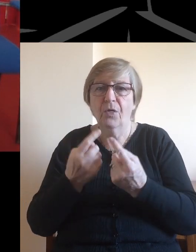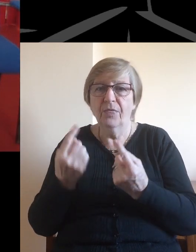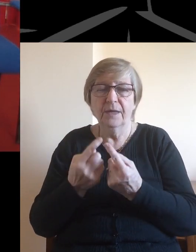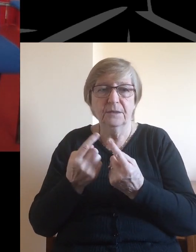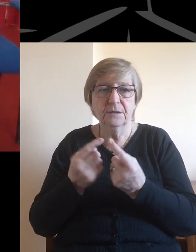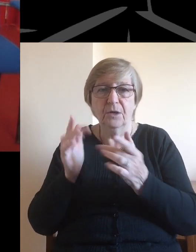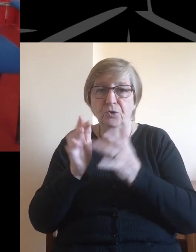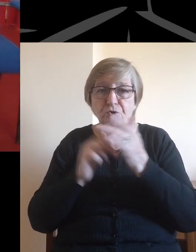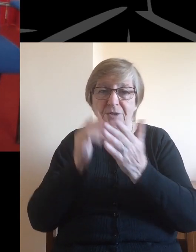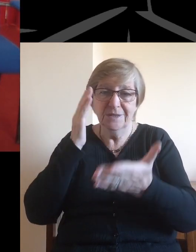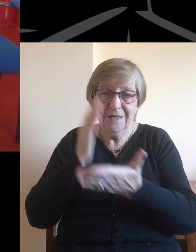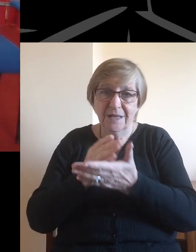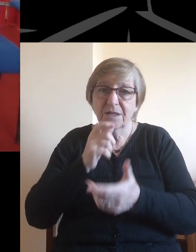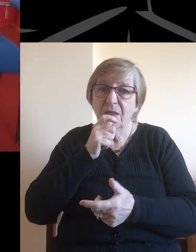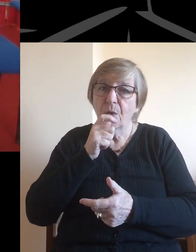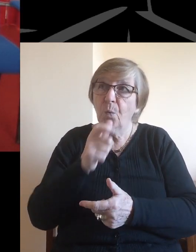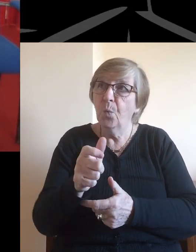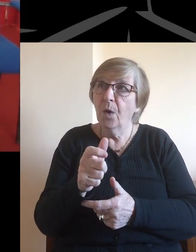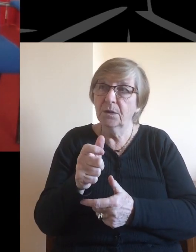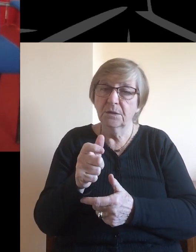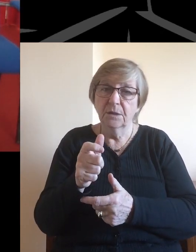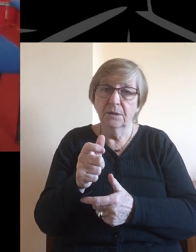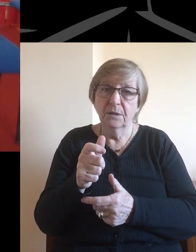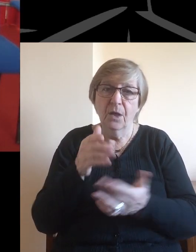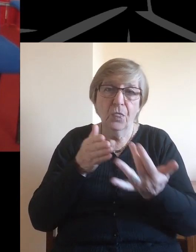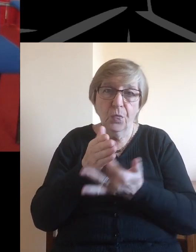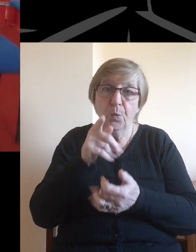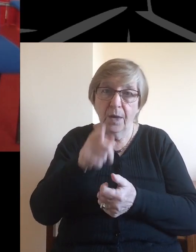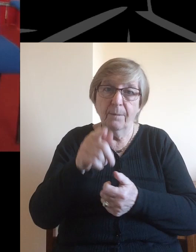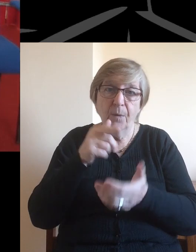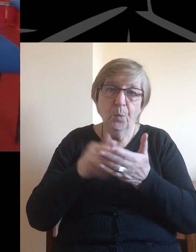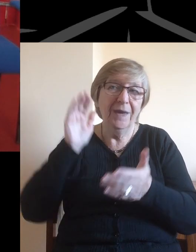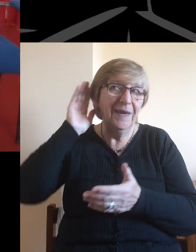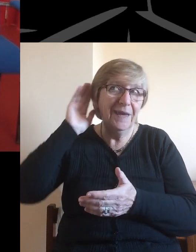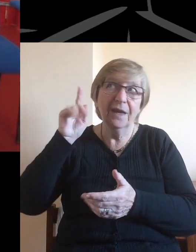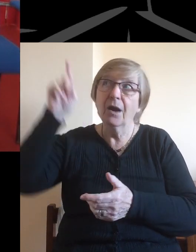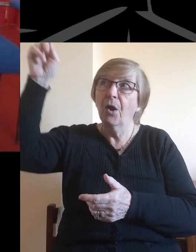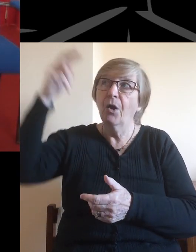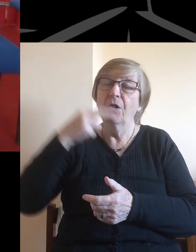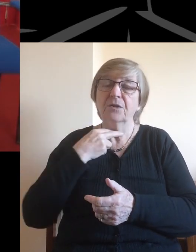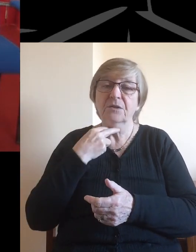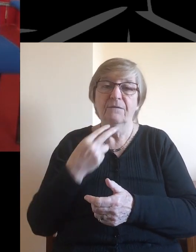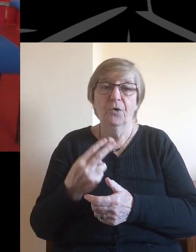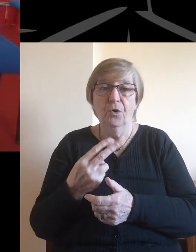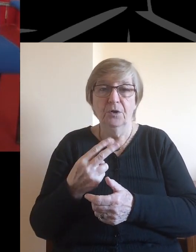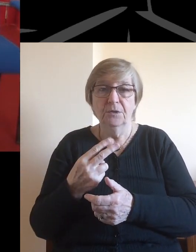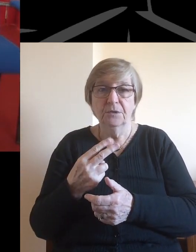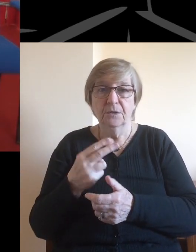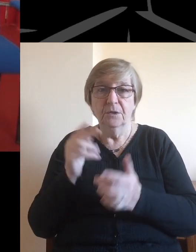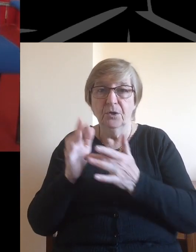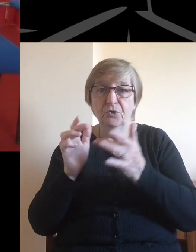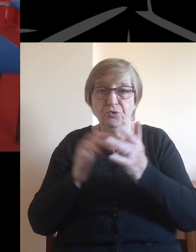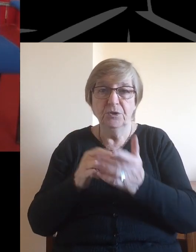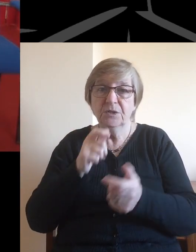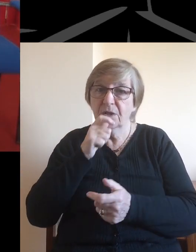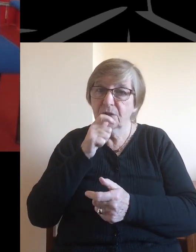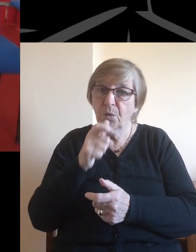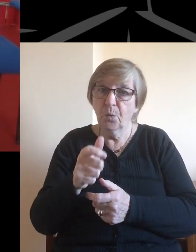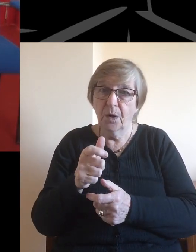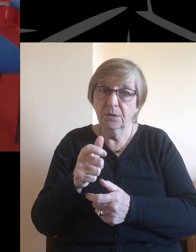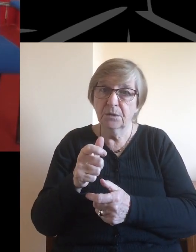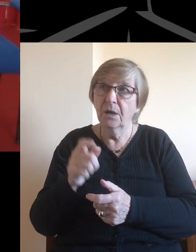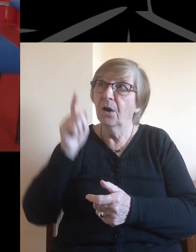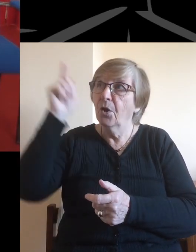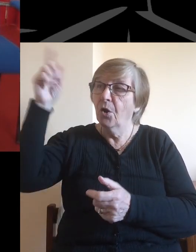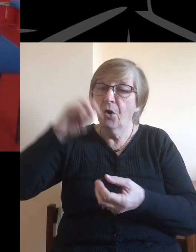Jesus is the Word through whom we hear the voice of God. Jesus is the Word through whom God created the world and